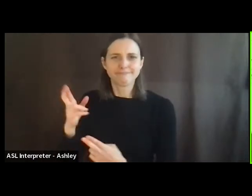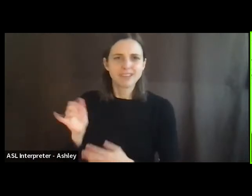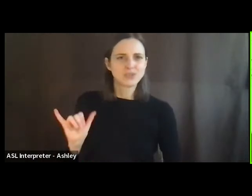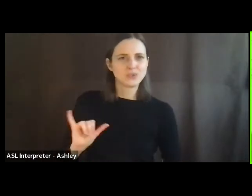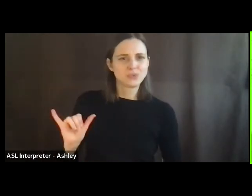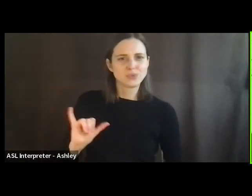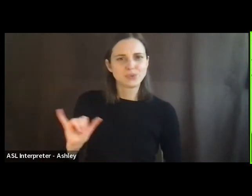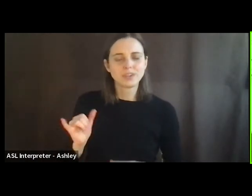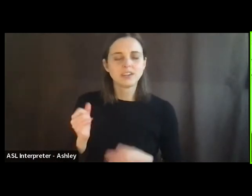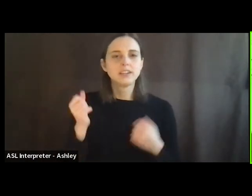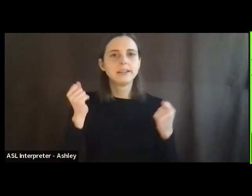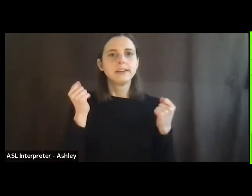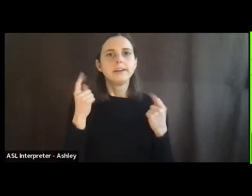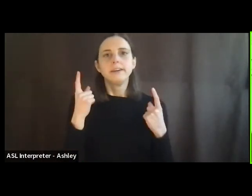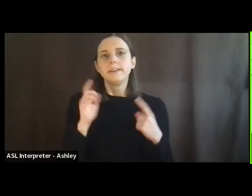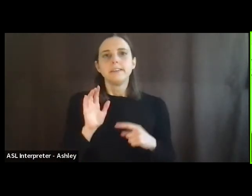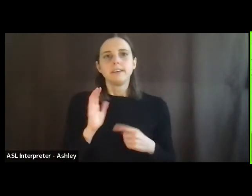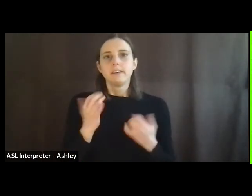and exits are very